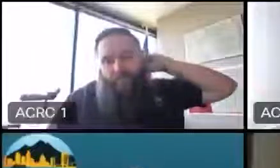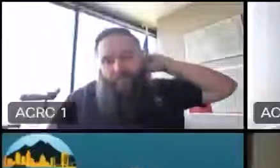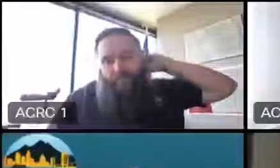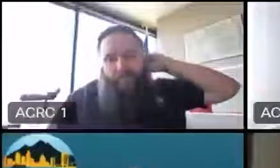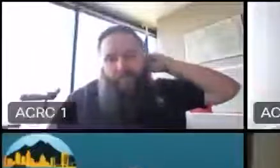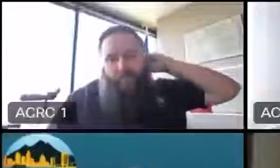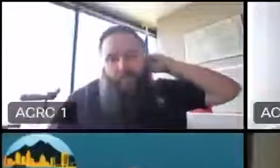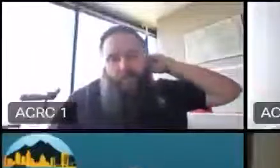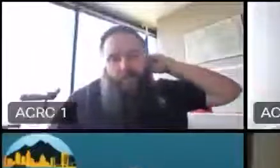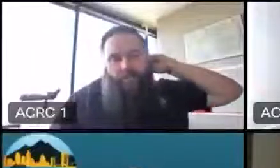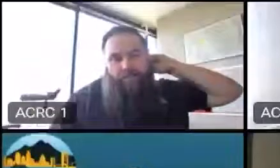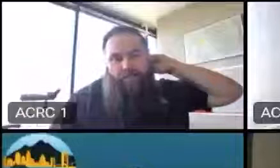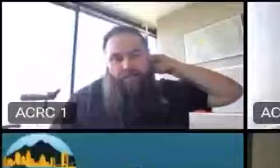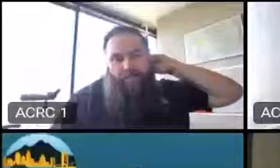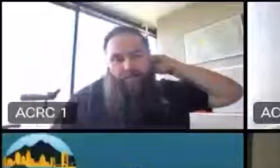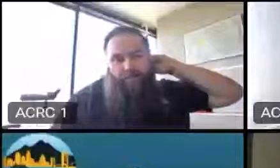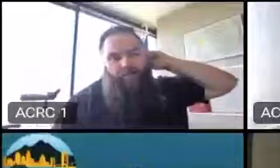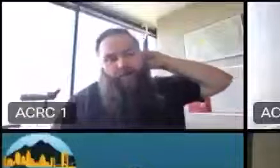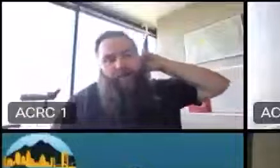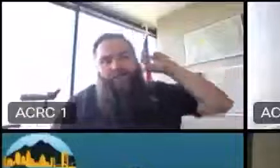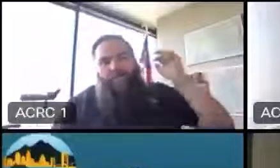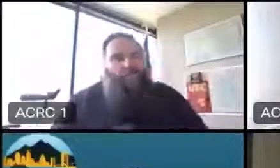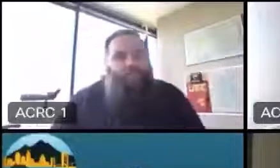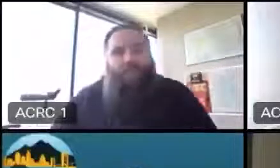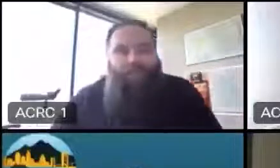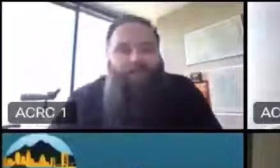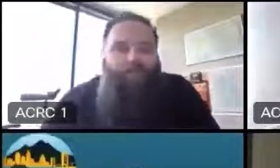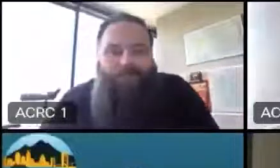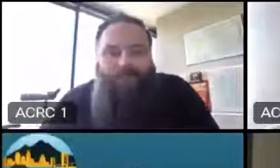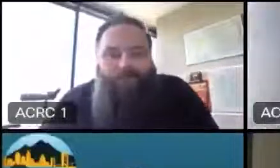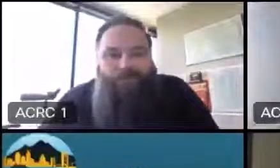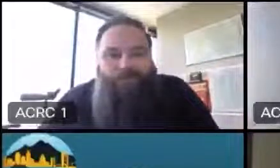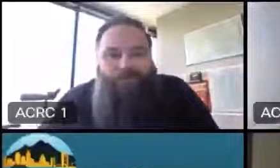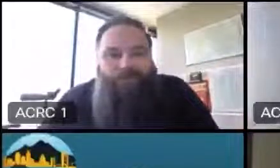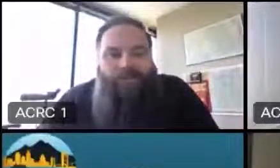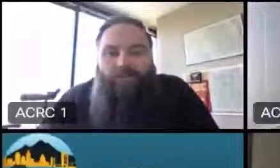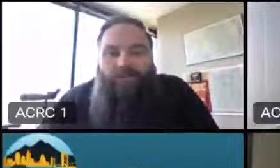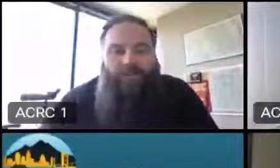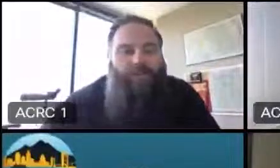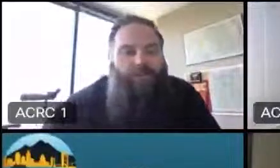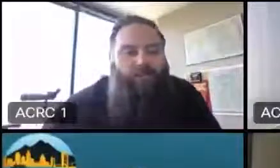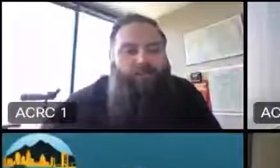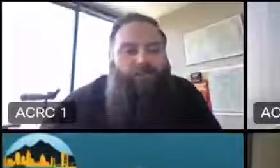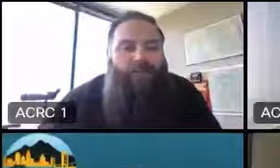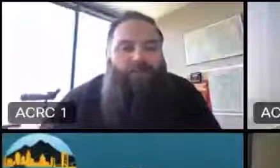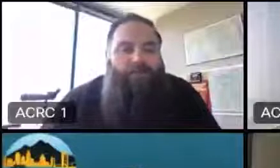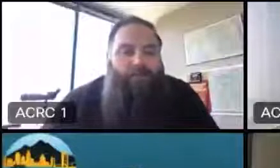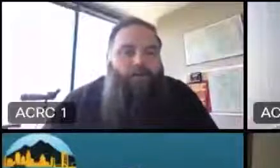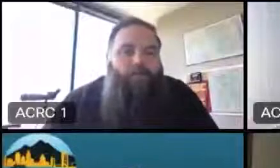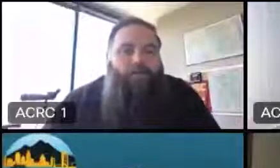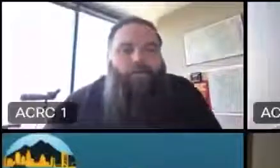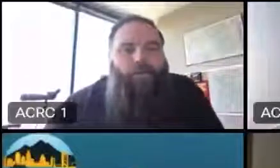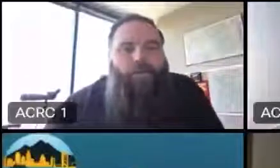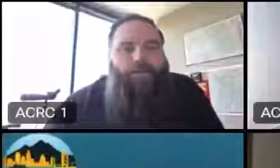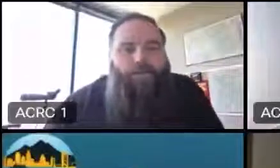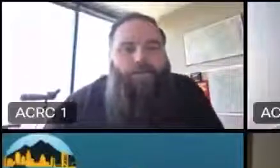Cindy just give an update on our HCBS grants. The first thing I asked at the beginning of this meeting was for her to talk about that. So Cindy, can you give folks a heads up on kind of